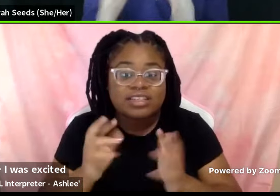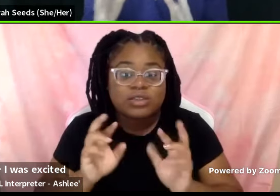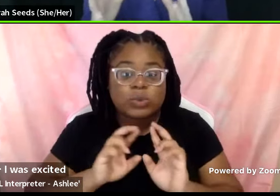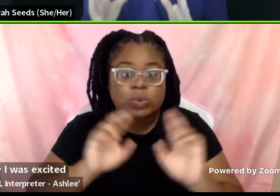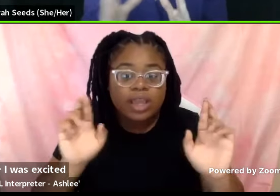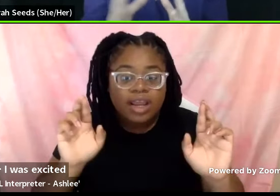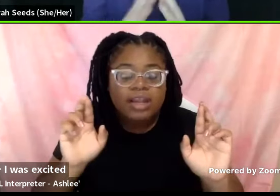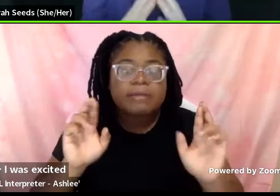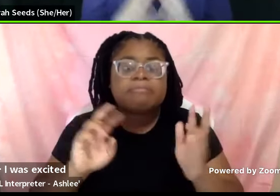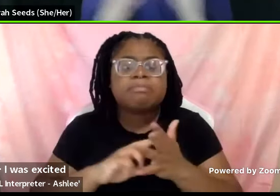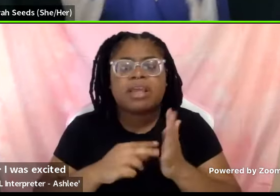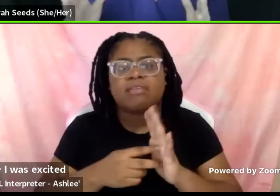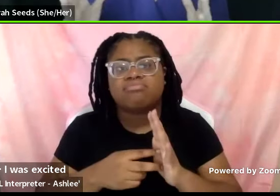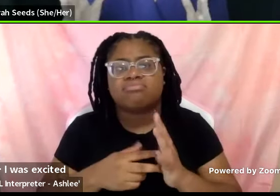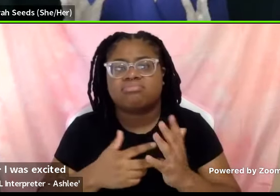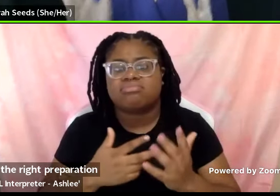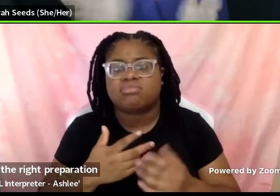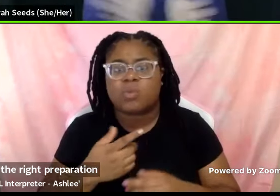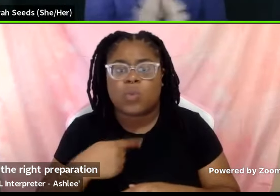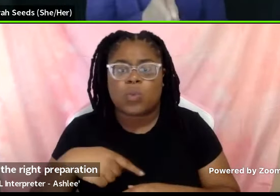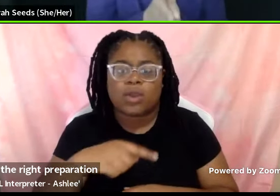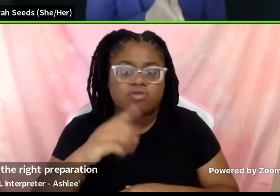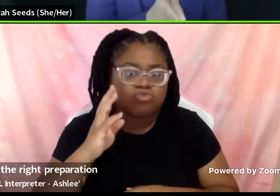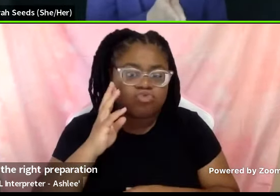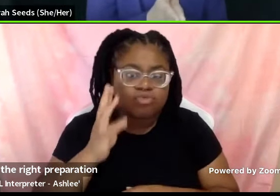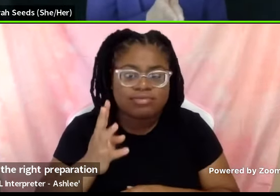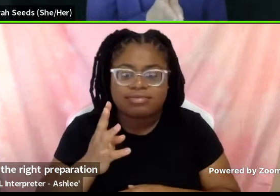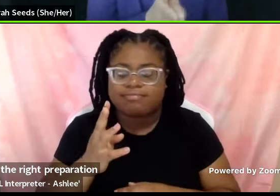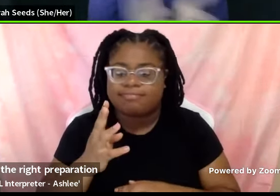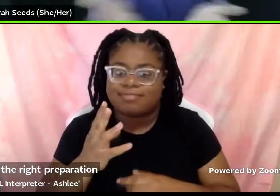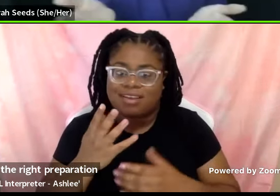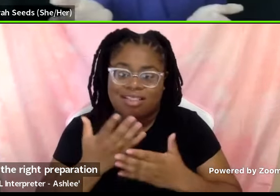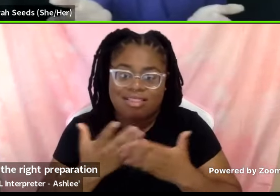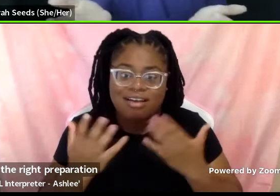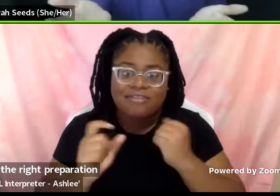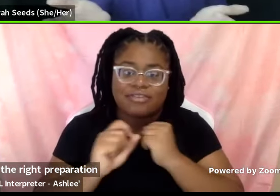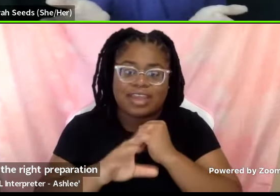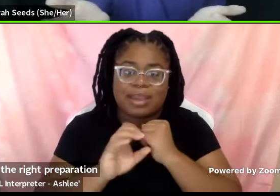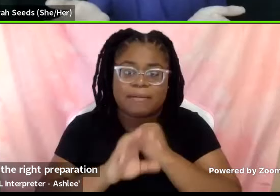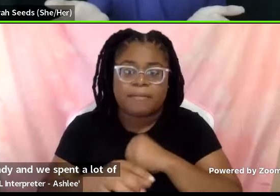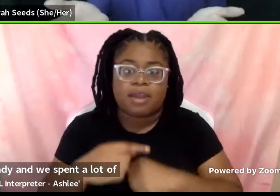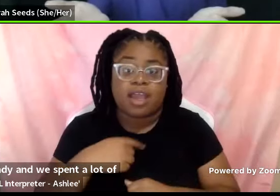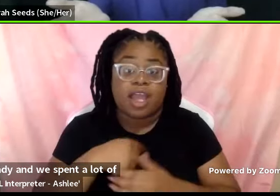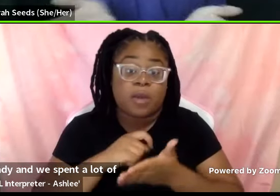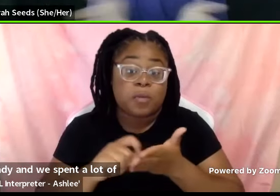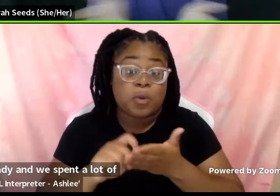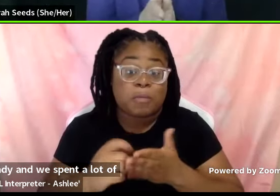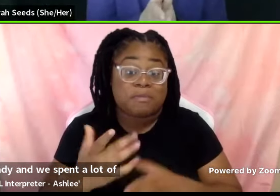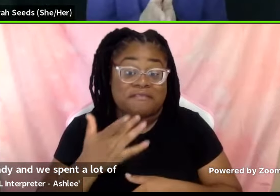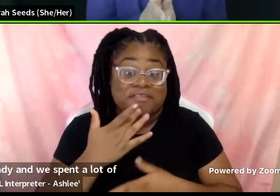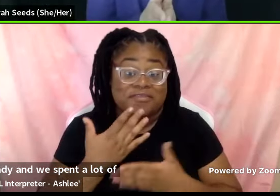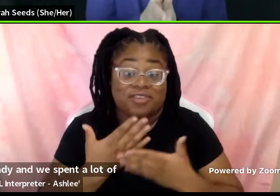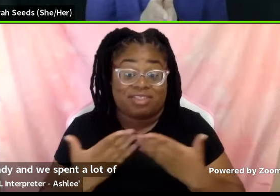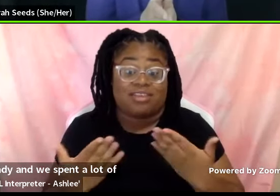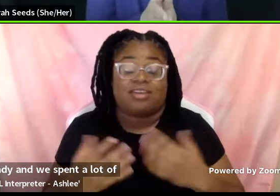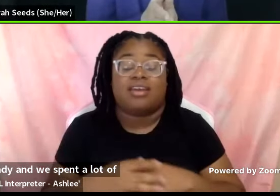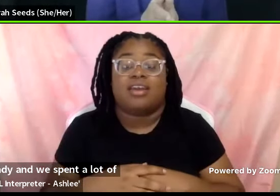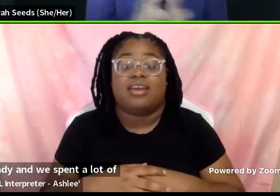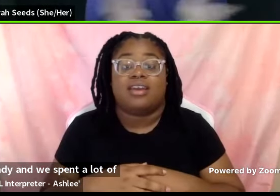spent a lot of time creating the campaign. I wrote one of my favorite things I've written is